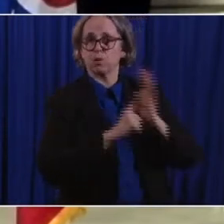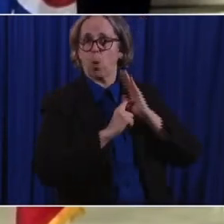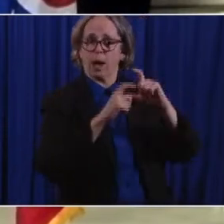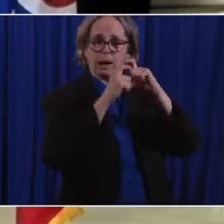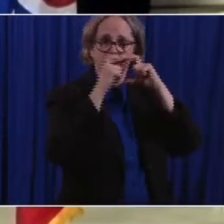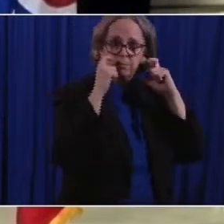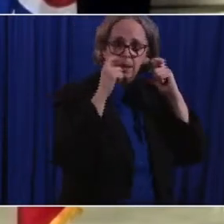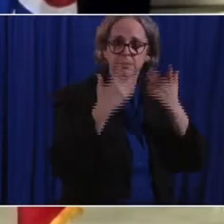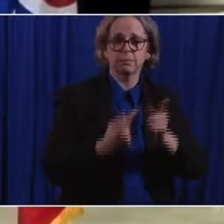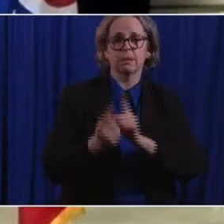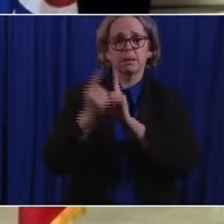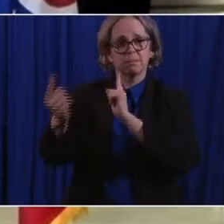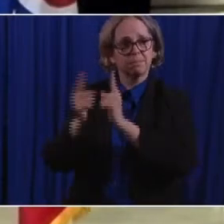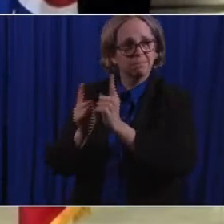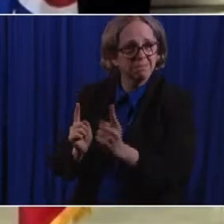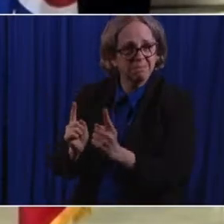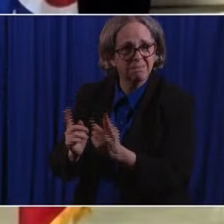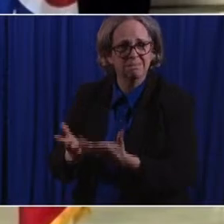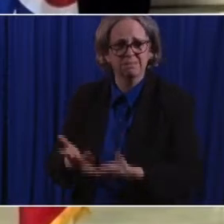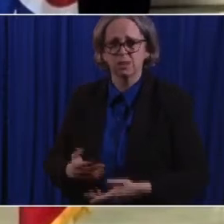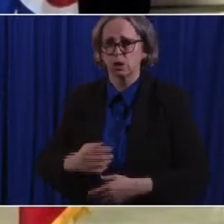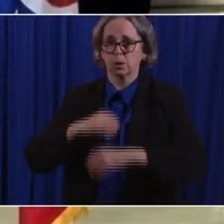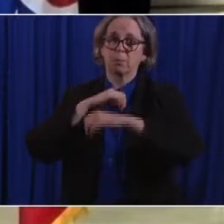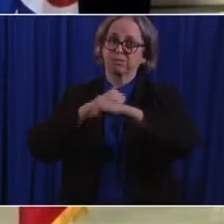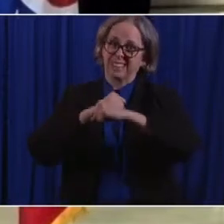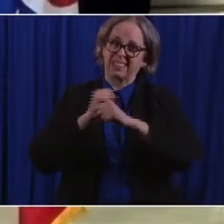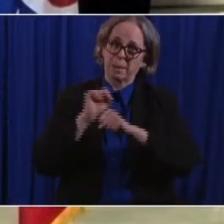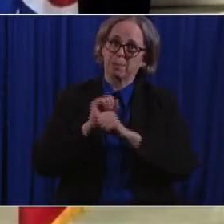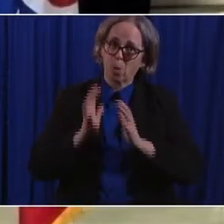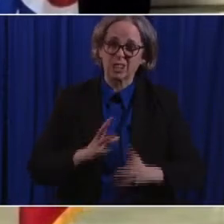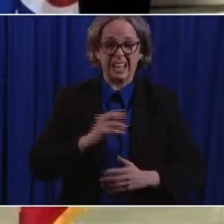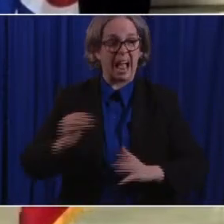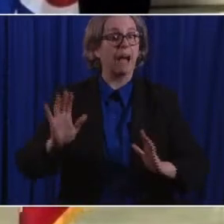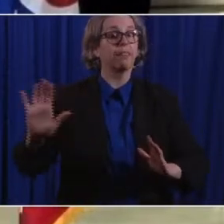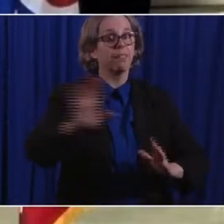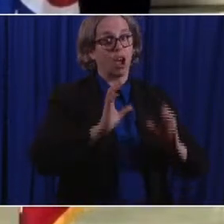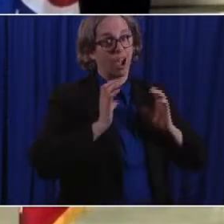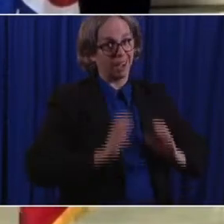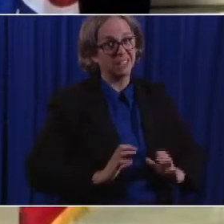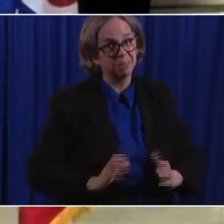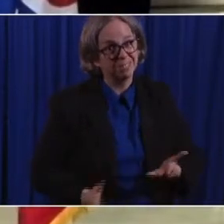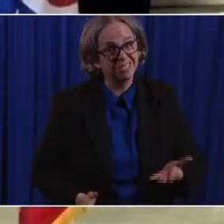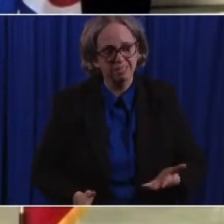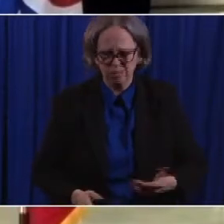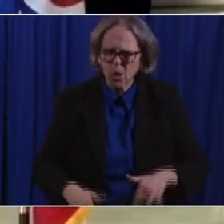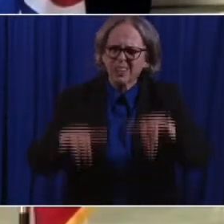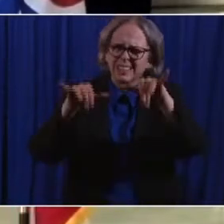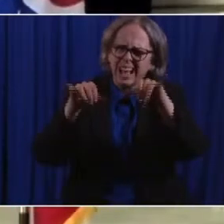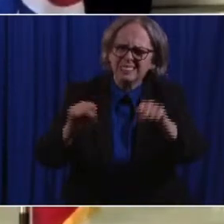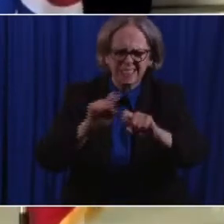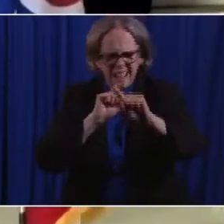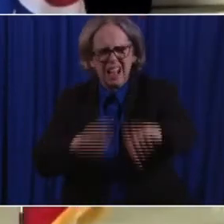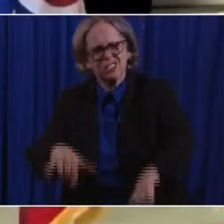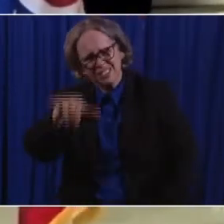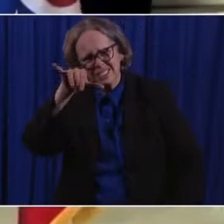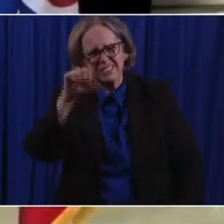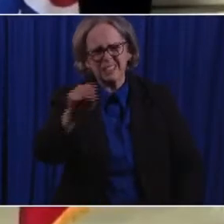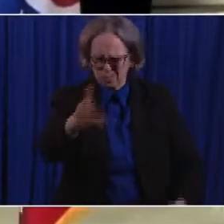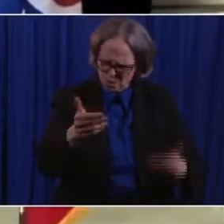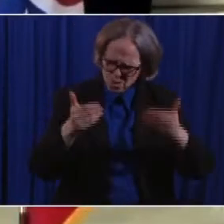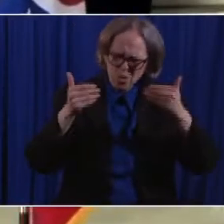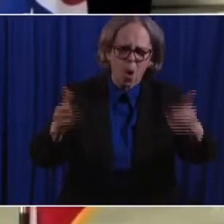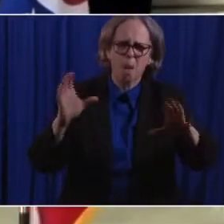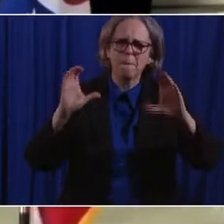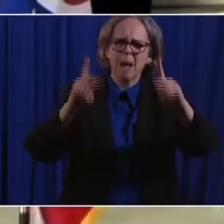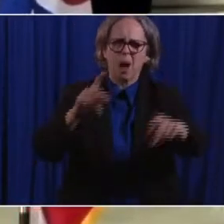customers. But there is no prohibition on returning to work in person. And with your announcement that you just made,